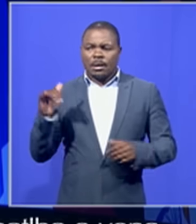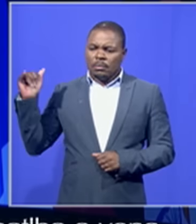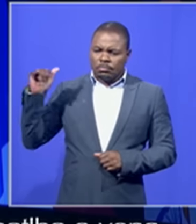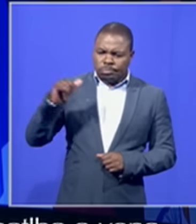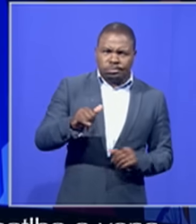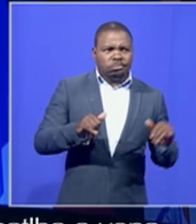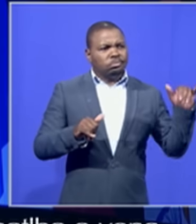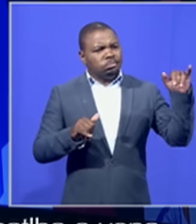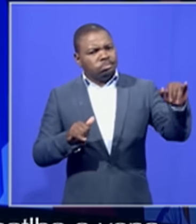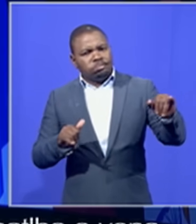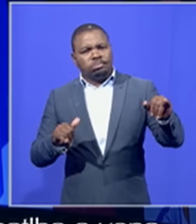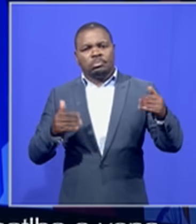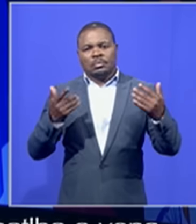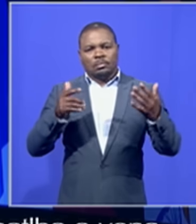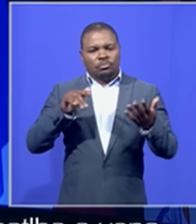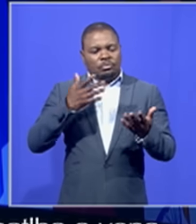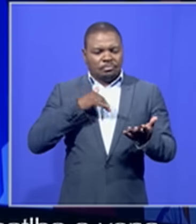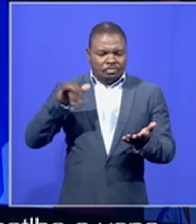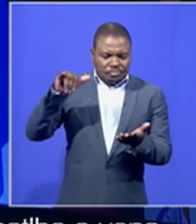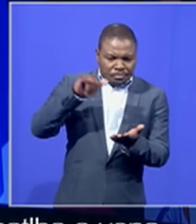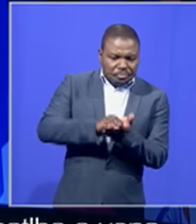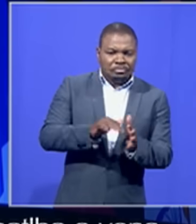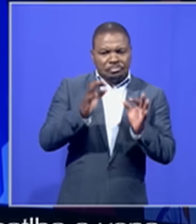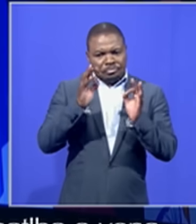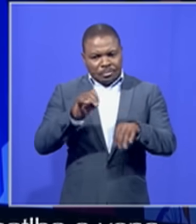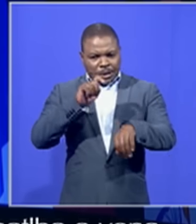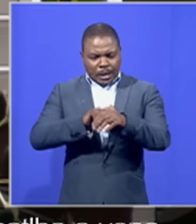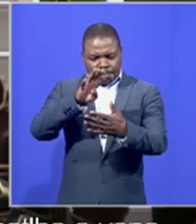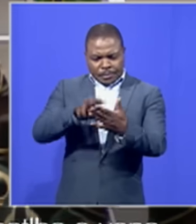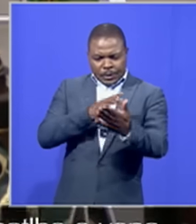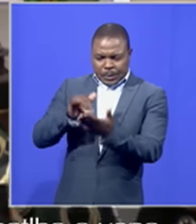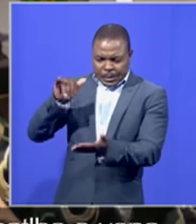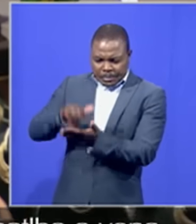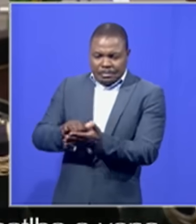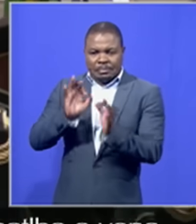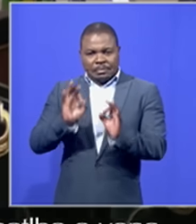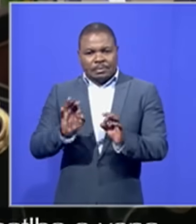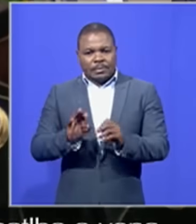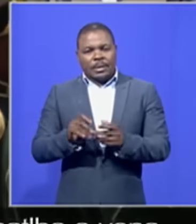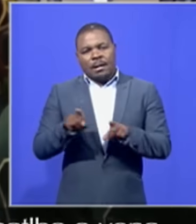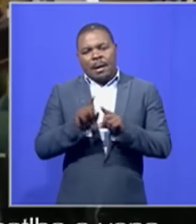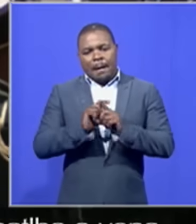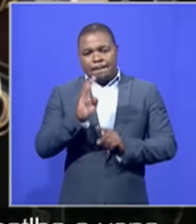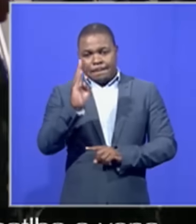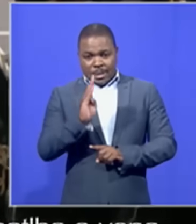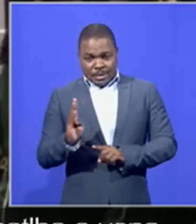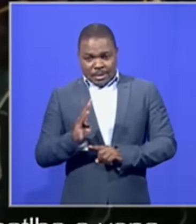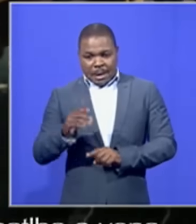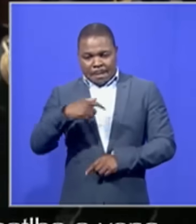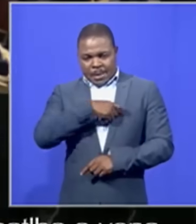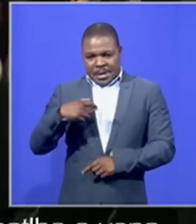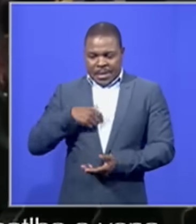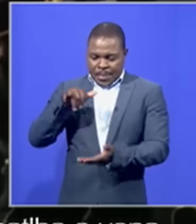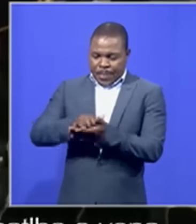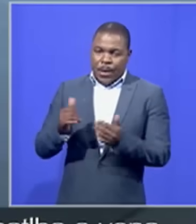flights at the schedules that have been given. The President of Brazil is already